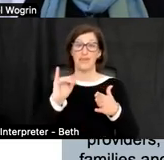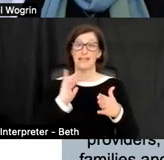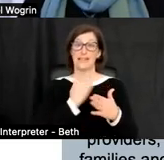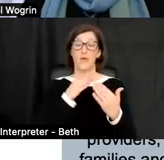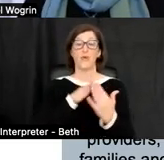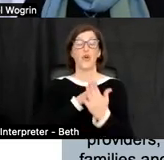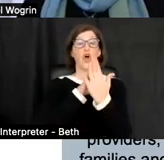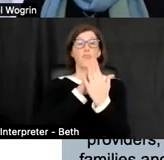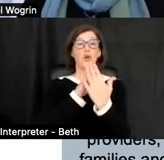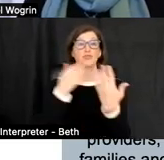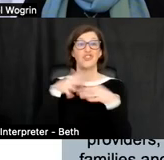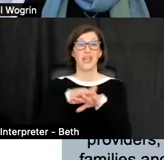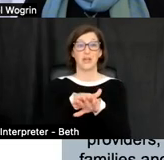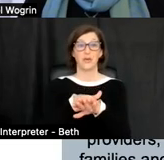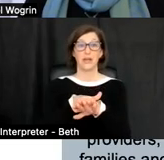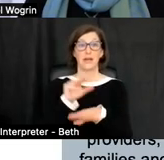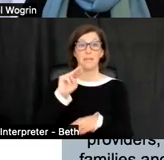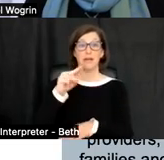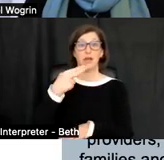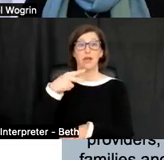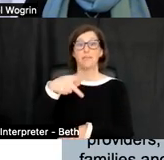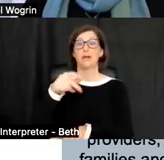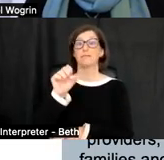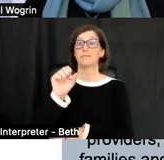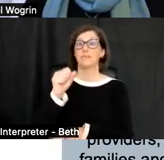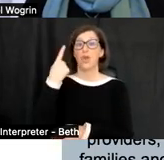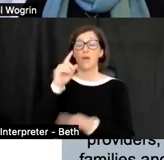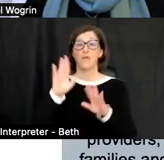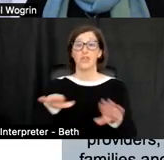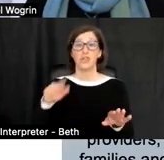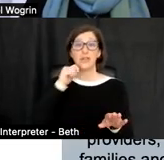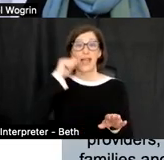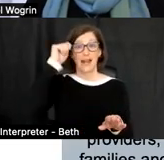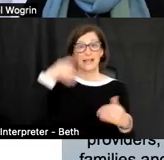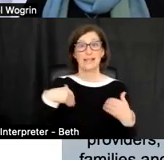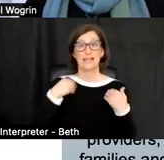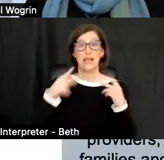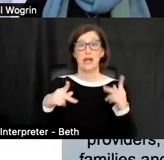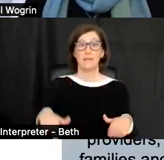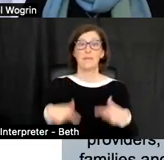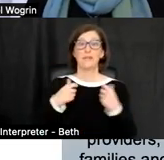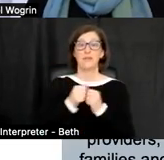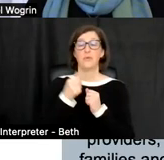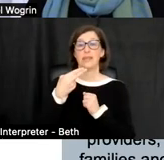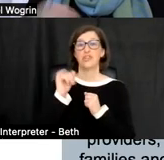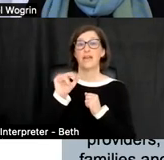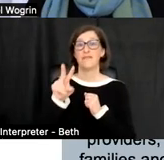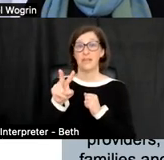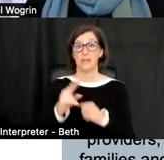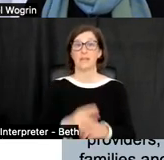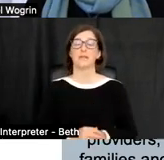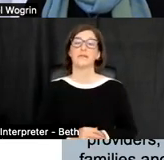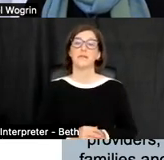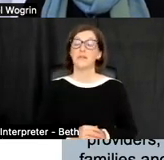to integrating mental health and psychosocial support for children, adolescents, young people living with HIV. And similar to